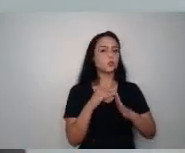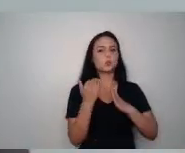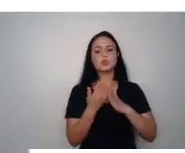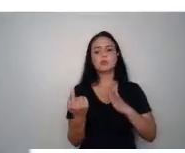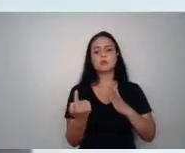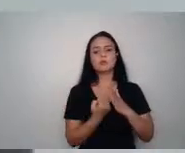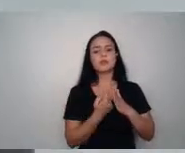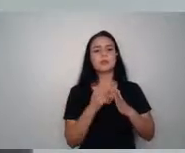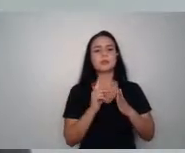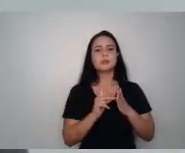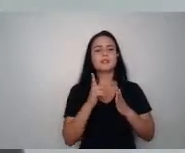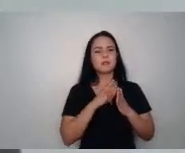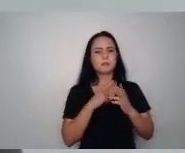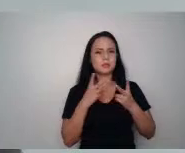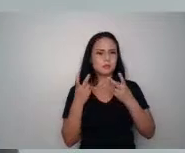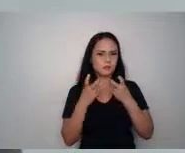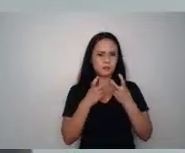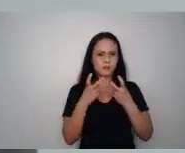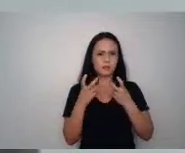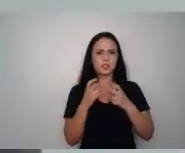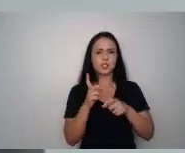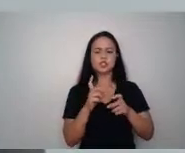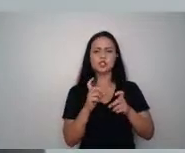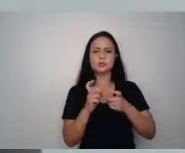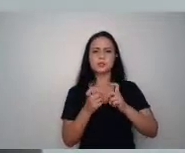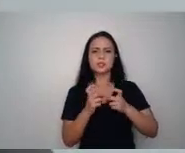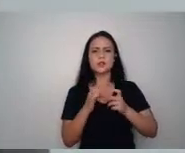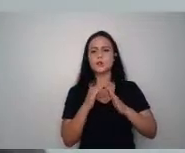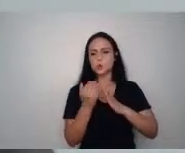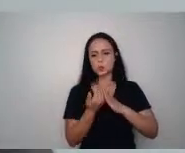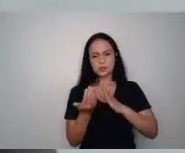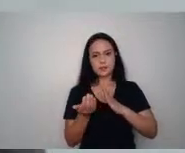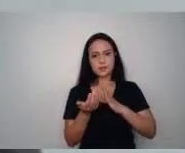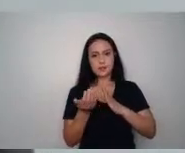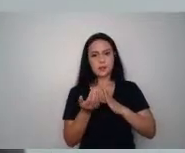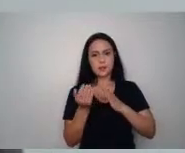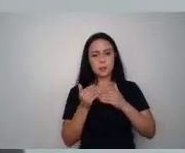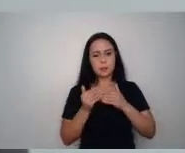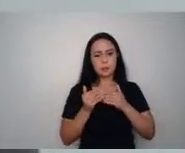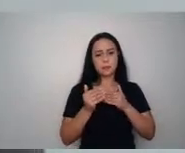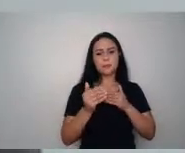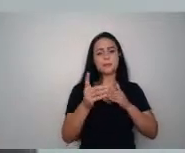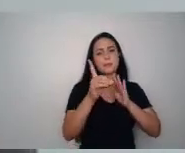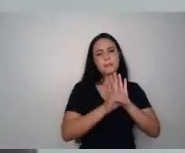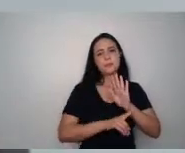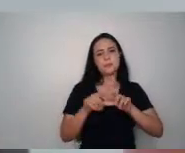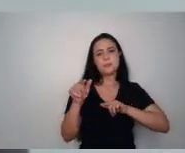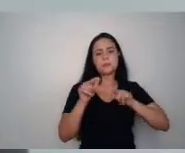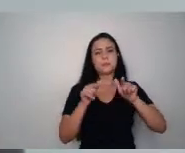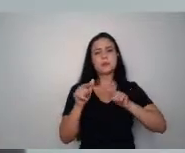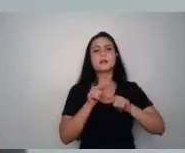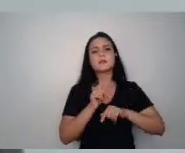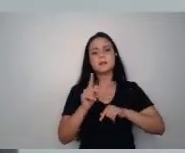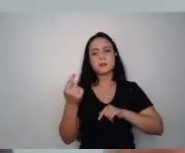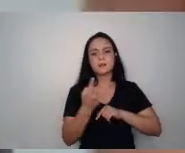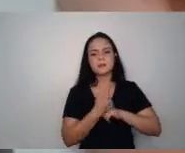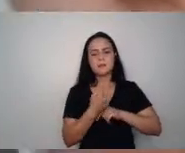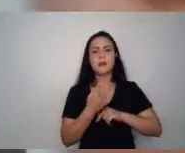That's the mark, and I've been seeing this whenever whenever you want